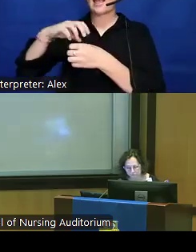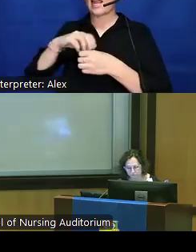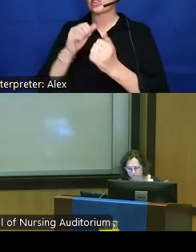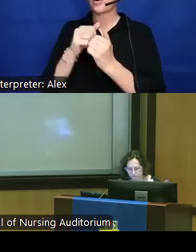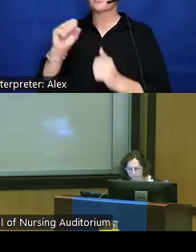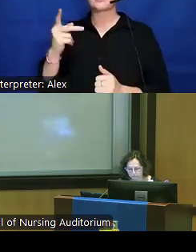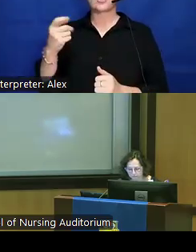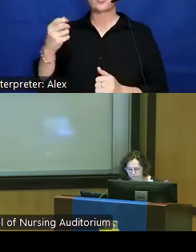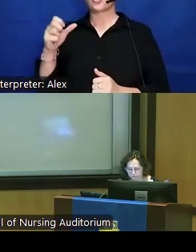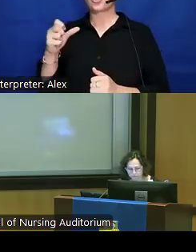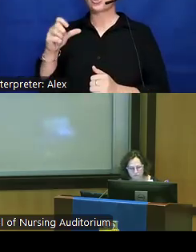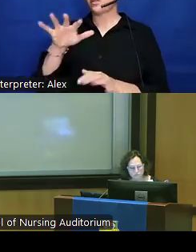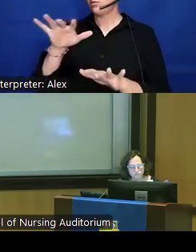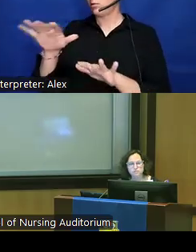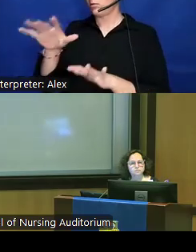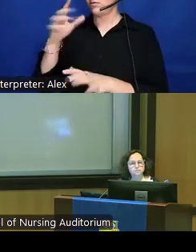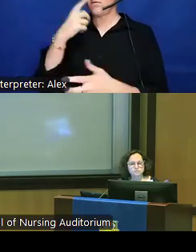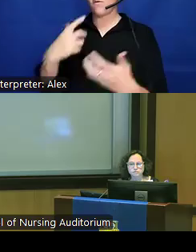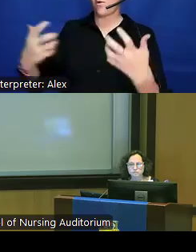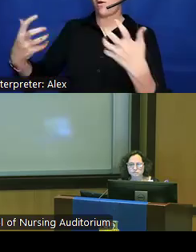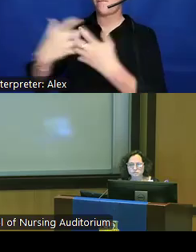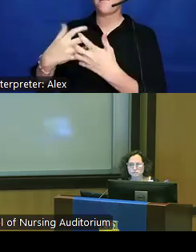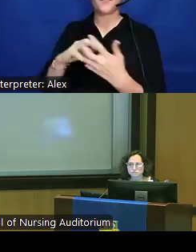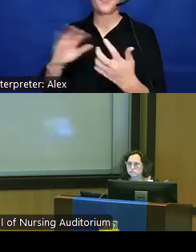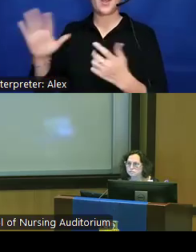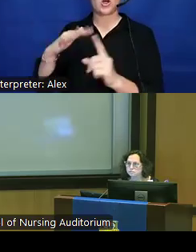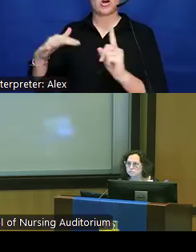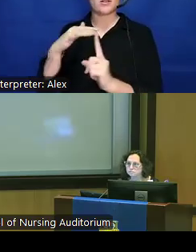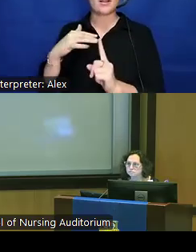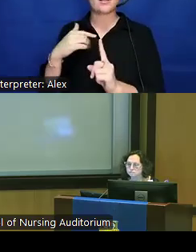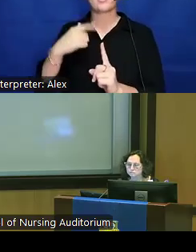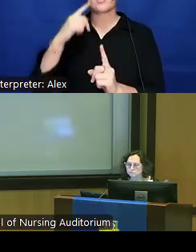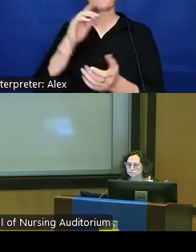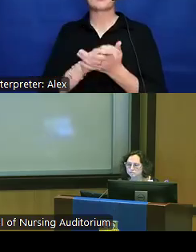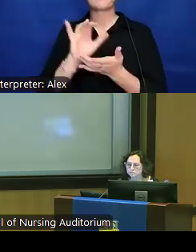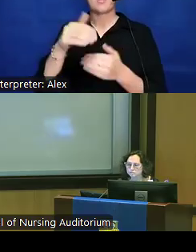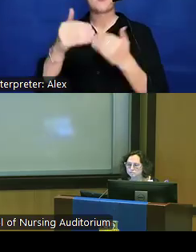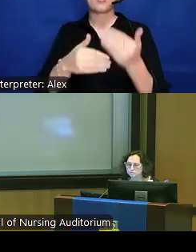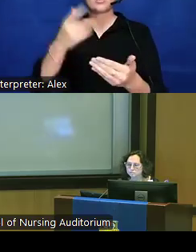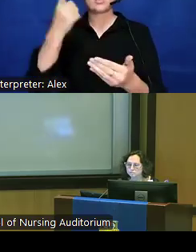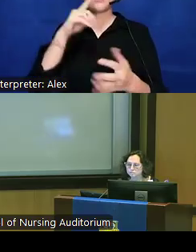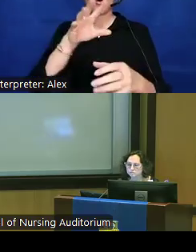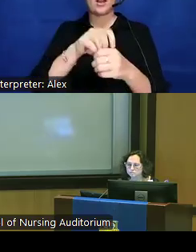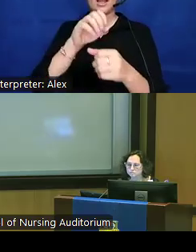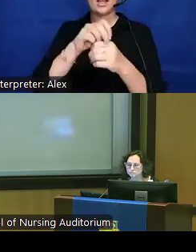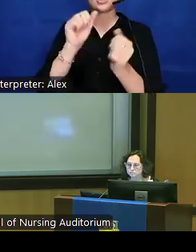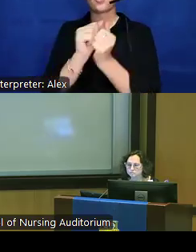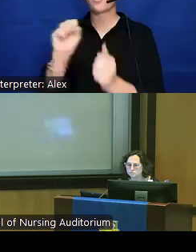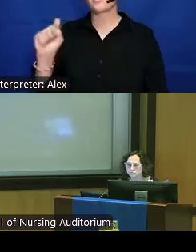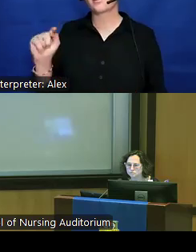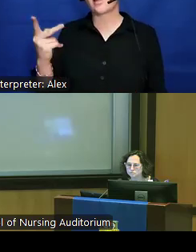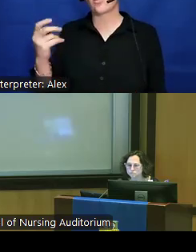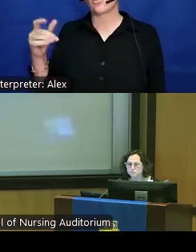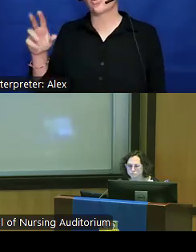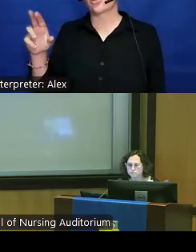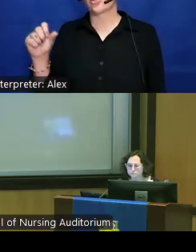it to make it fit the context. And I really believe that process of engaging with our stakeholders, and